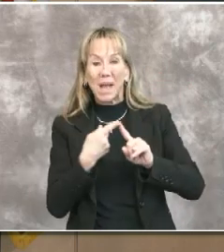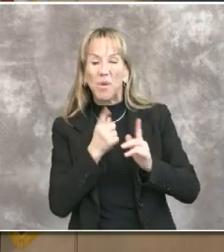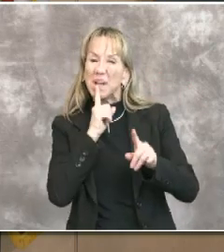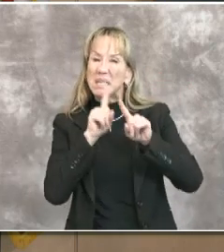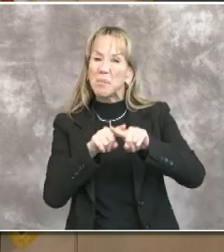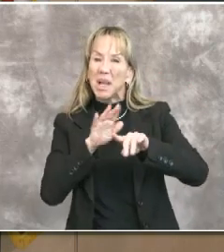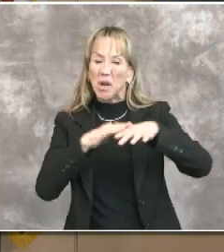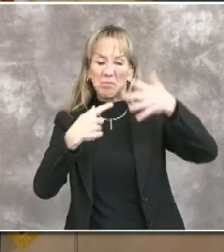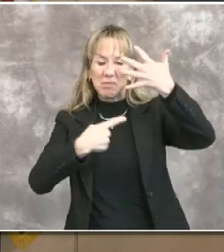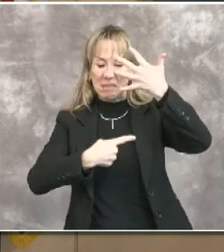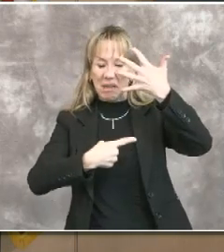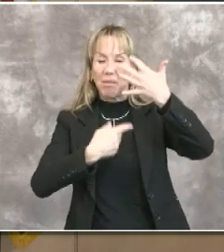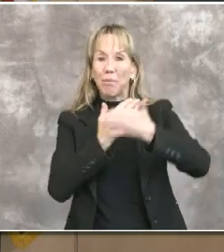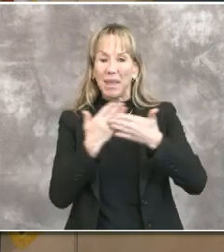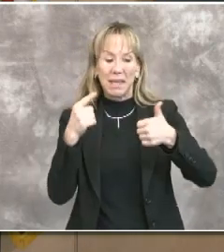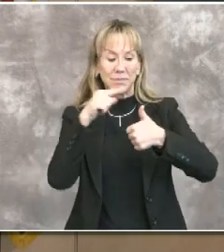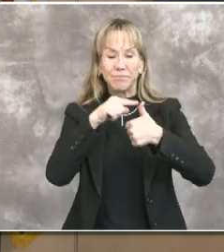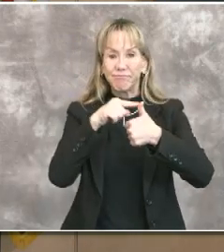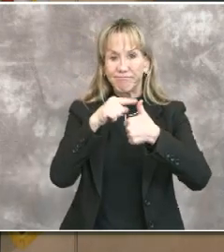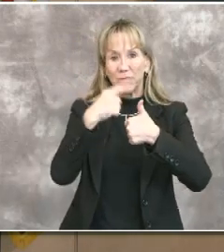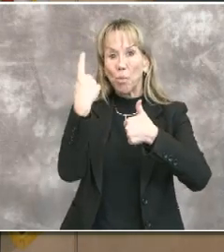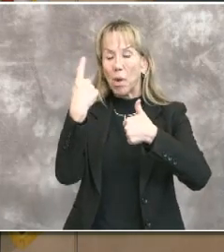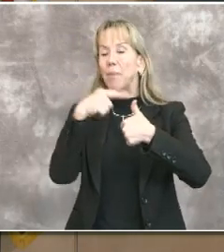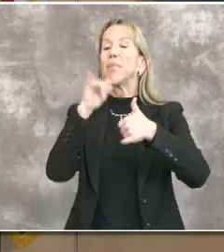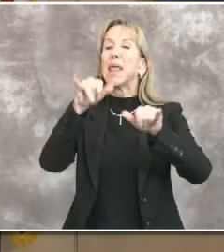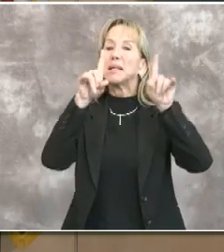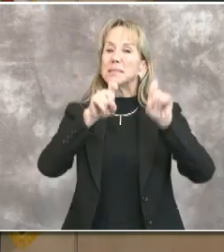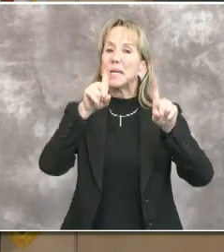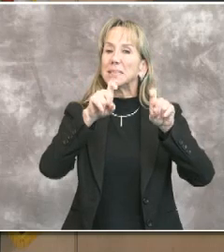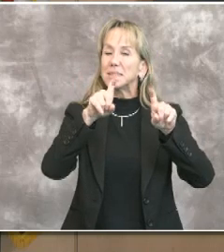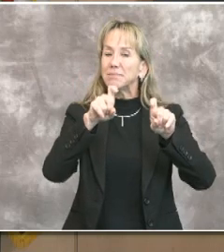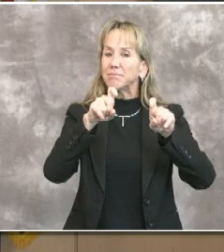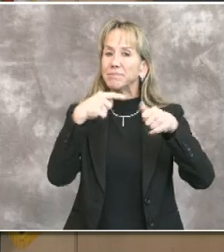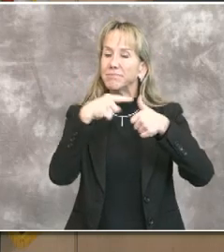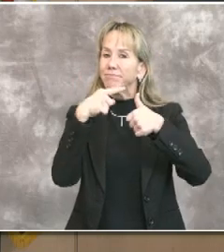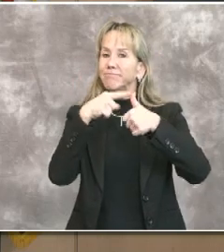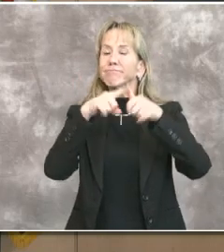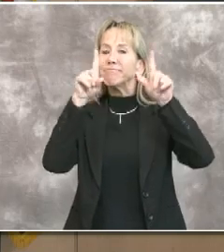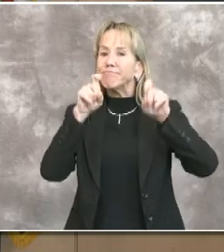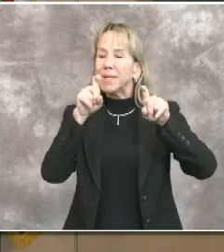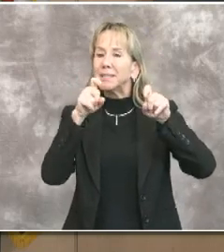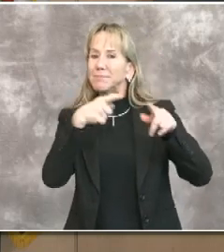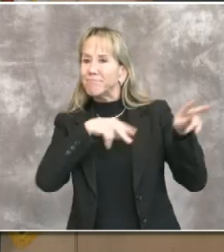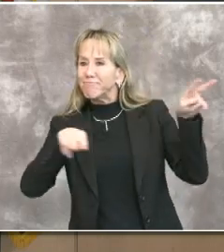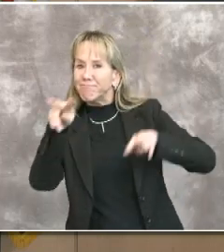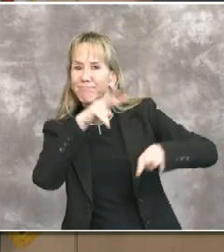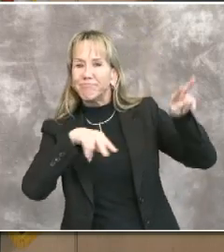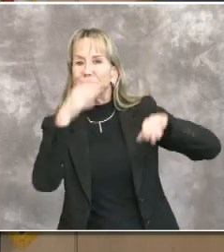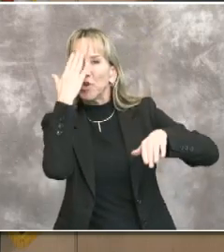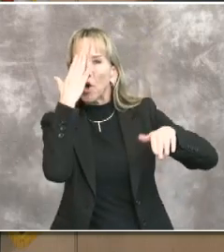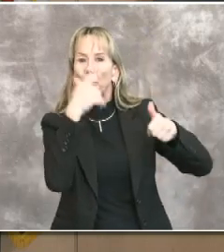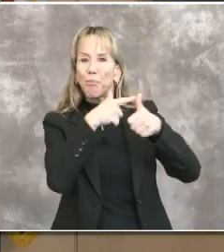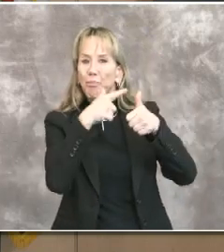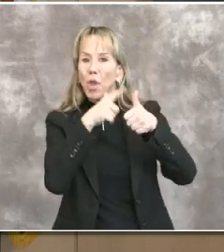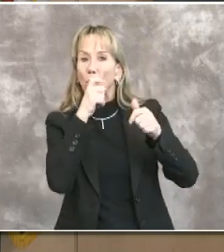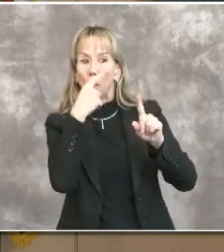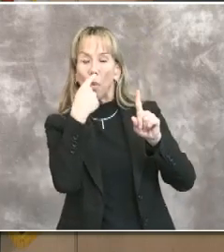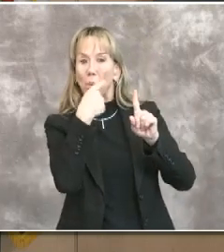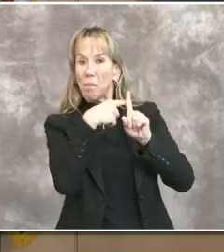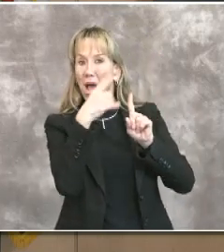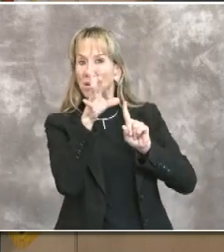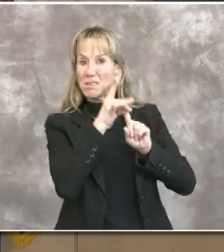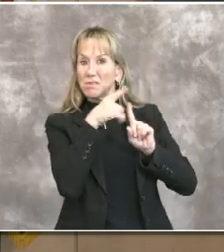to monitor and protect our communities through testing, contact tracing, isolating and supporting those who are positive